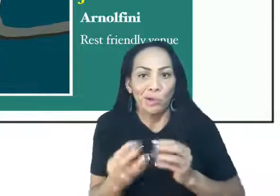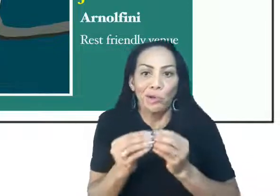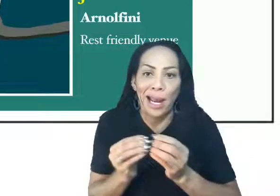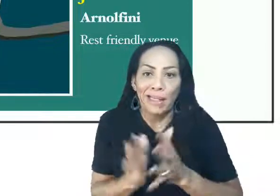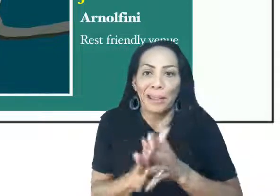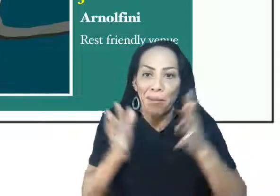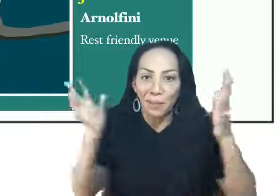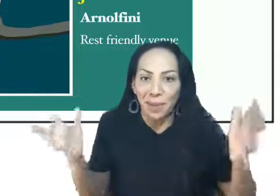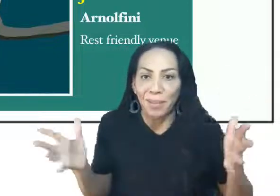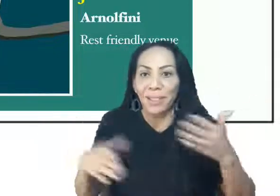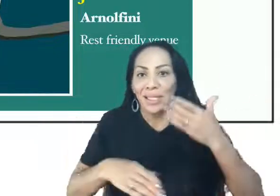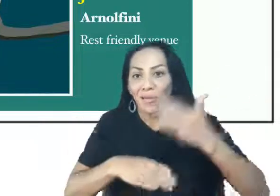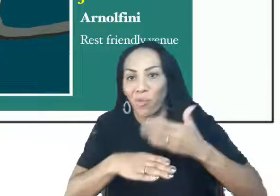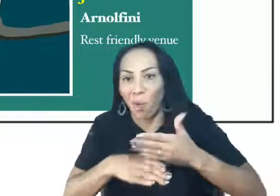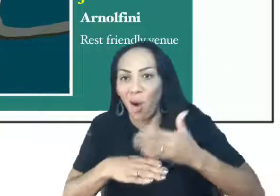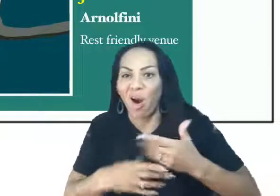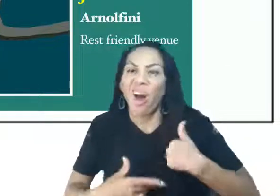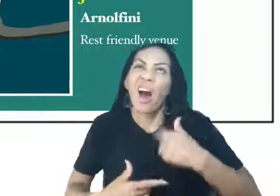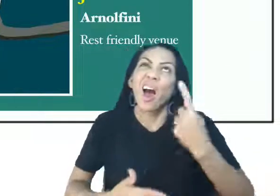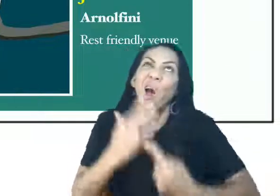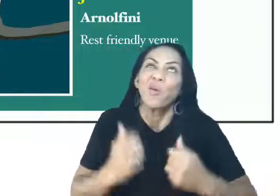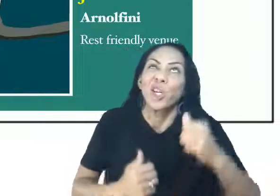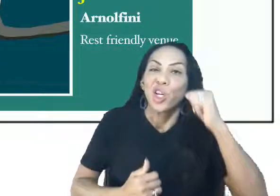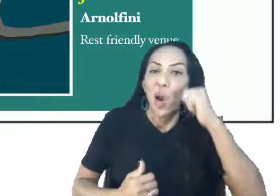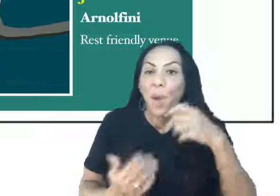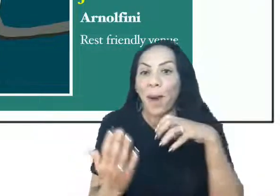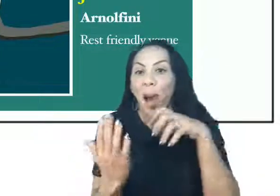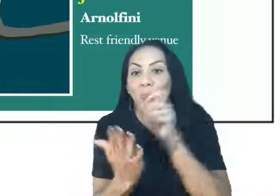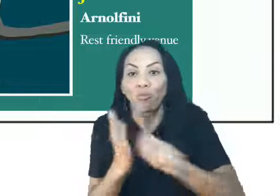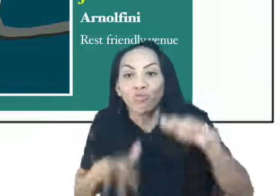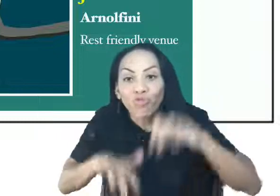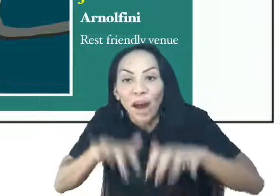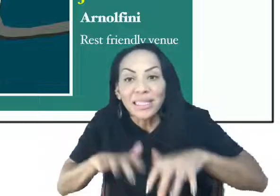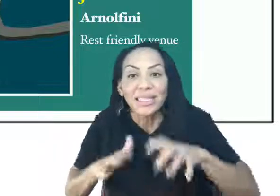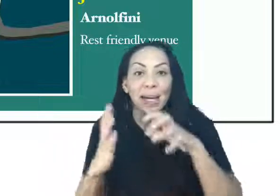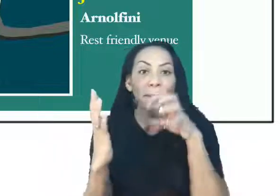writing blogs and stuff. But yeah, if anyone has ideas, please tell me.